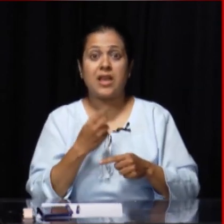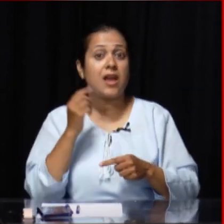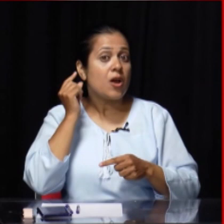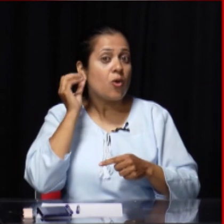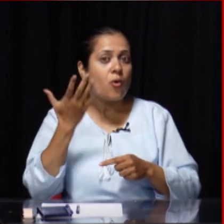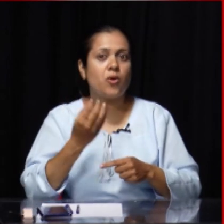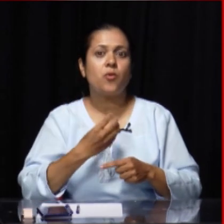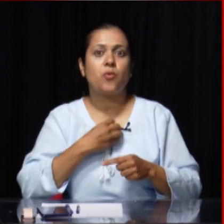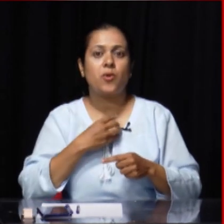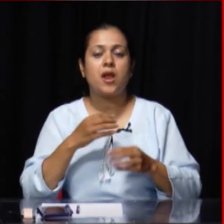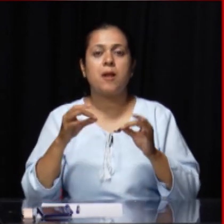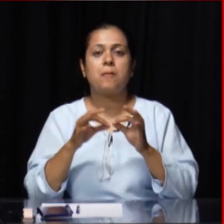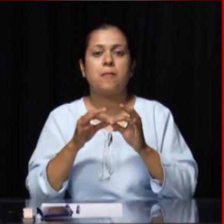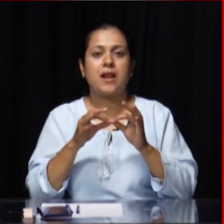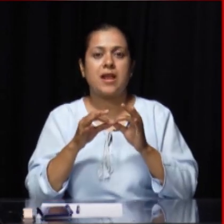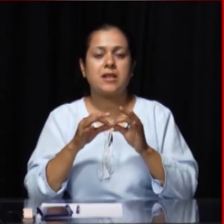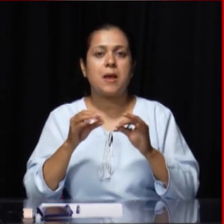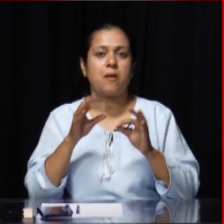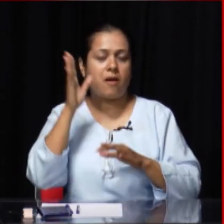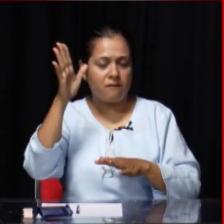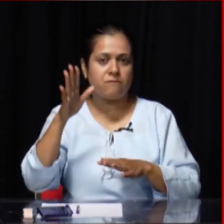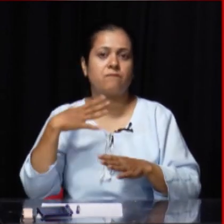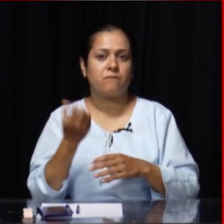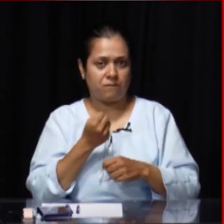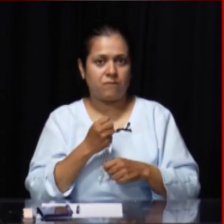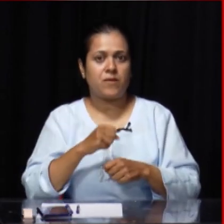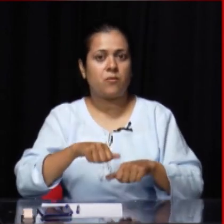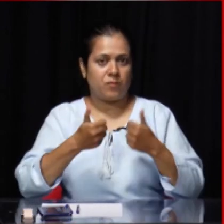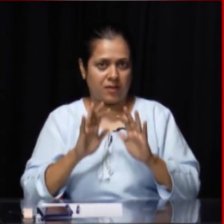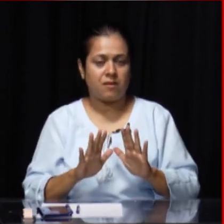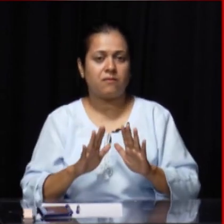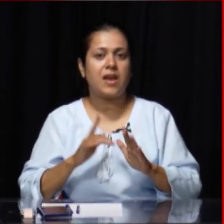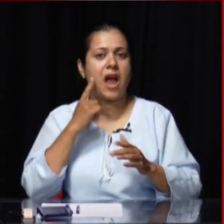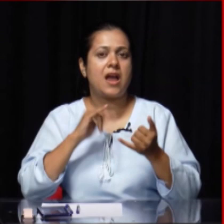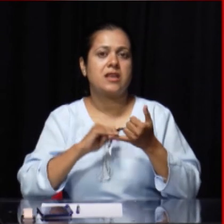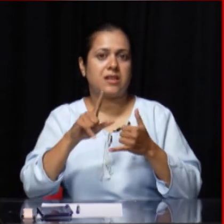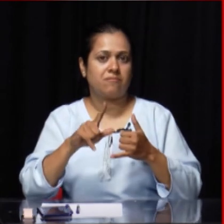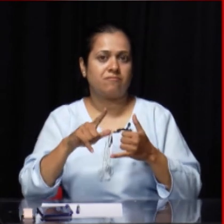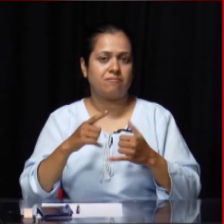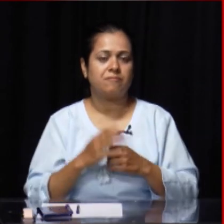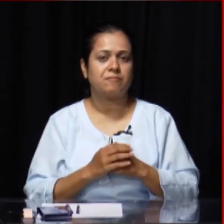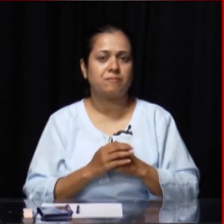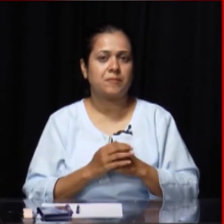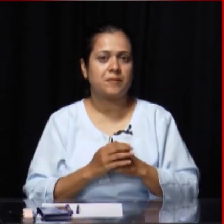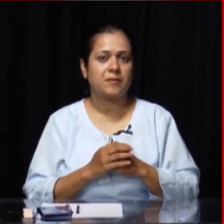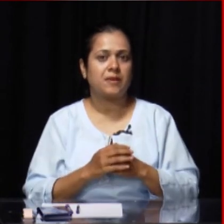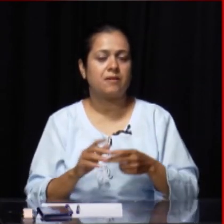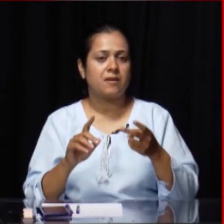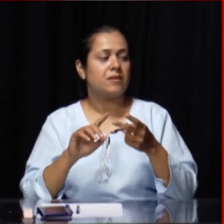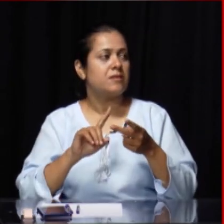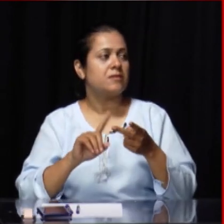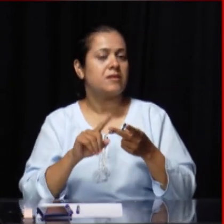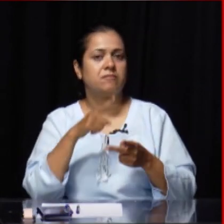at Bombay University in this Indian Sign Language. Okay. Yeah. Then we come